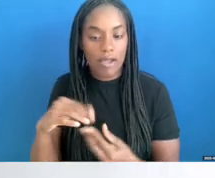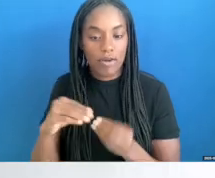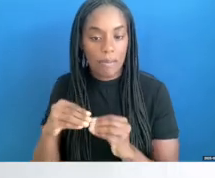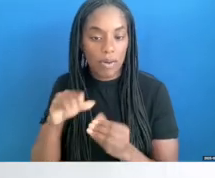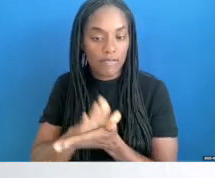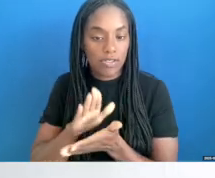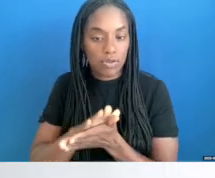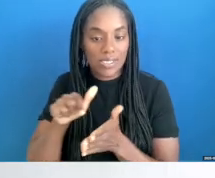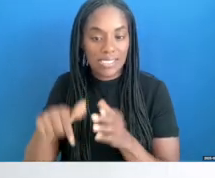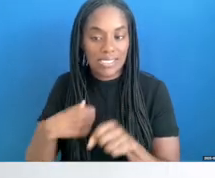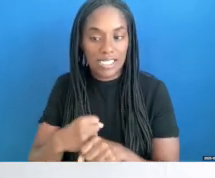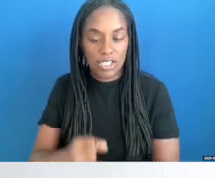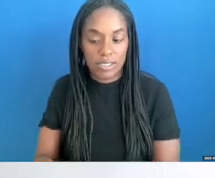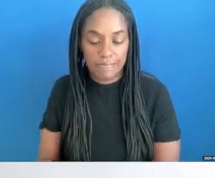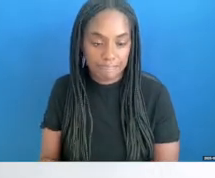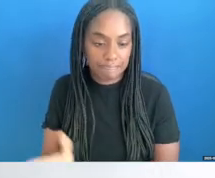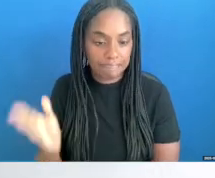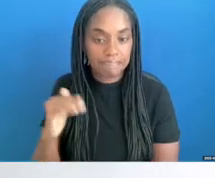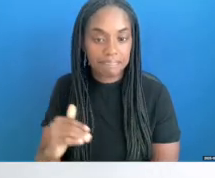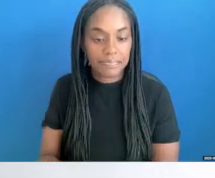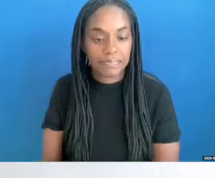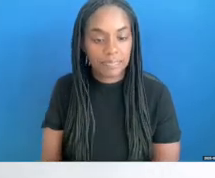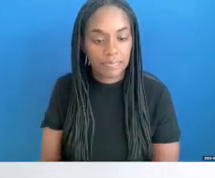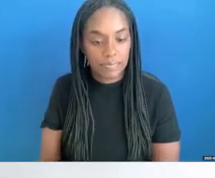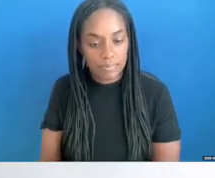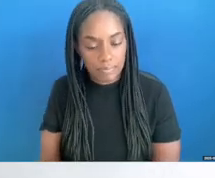year. Next slide, please.